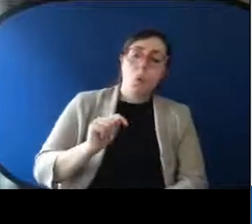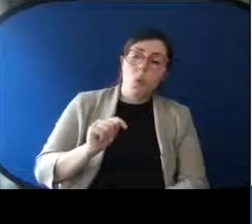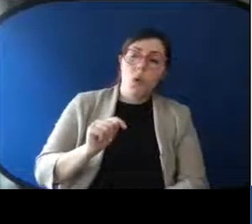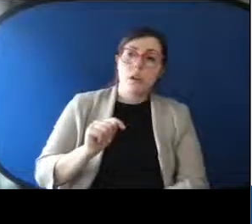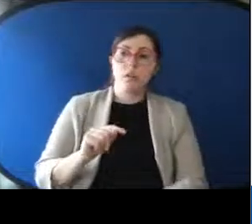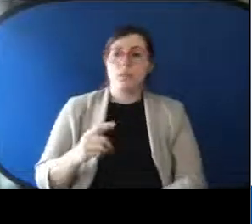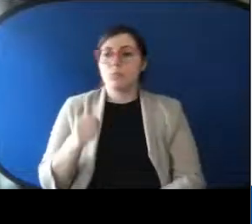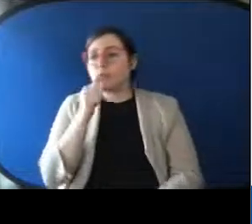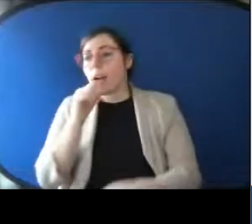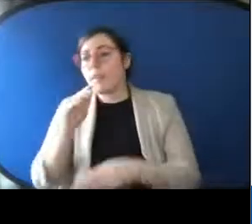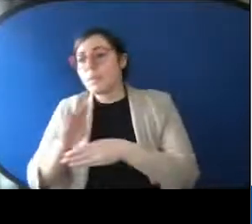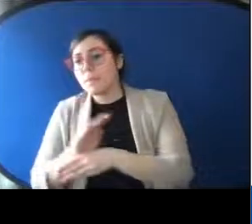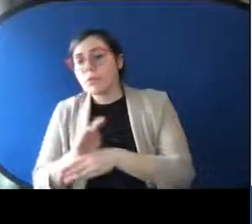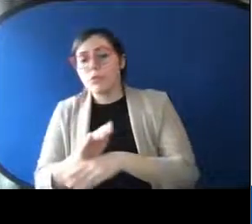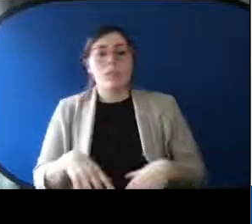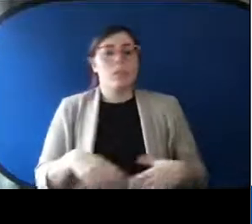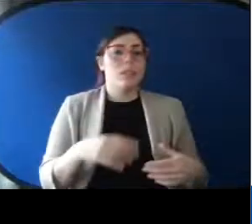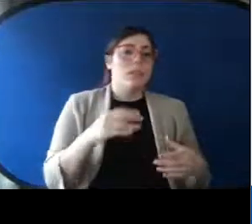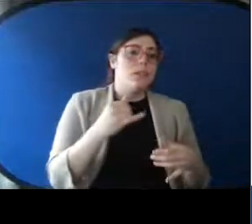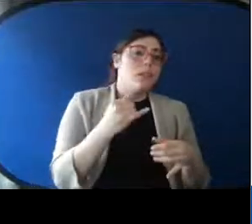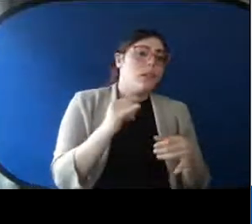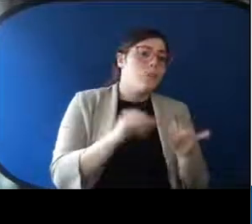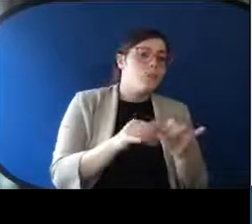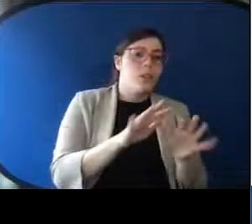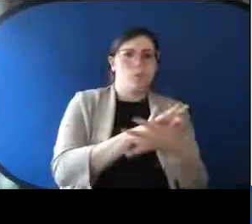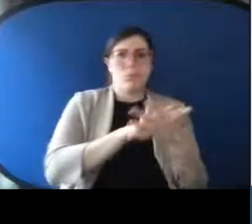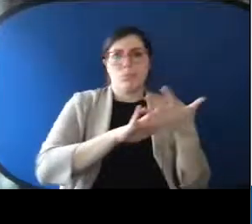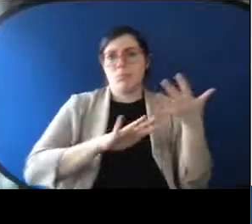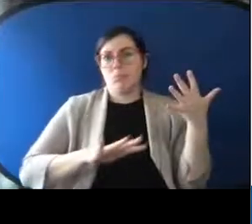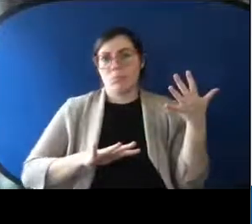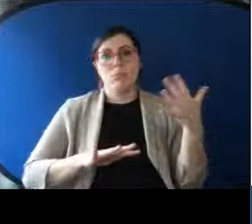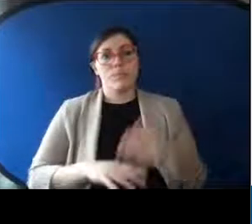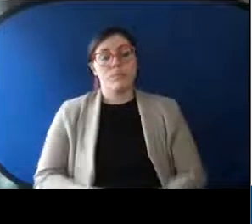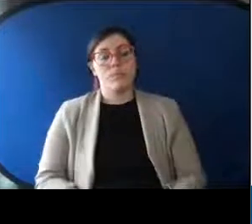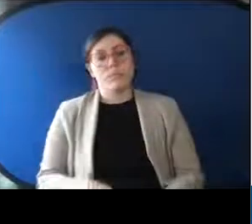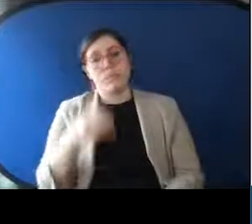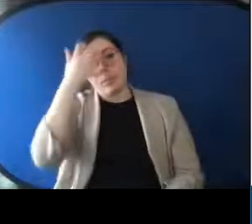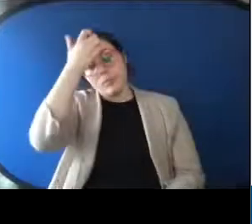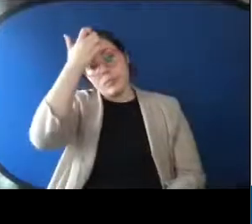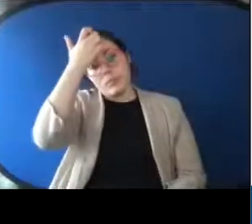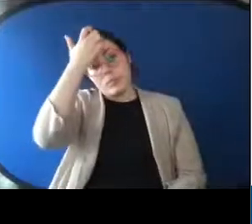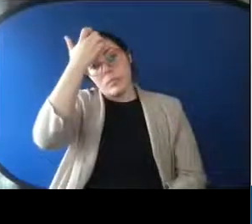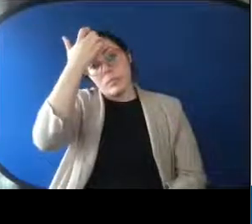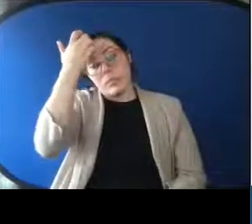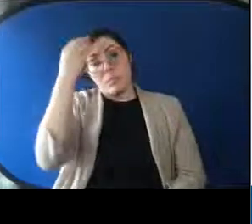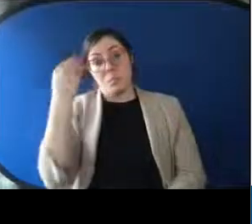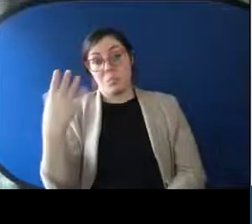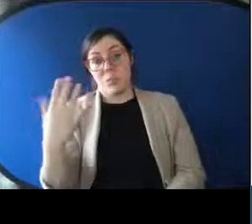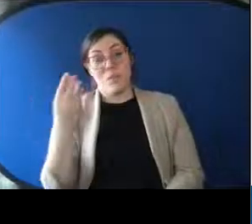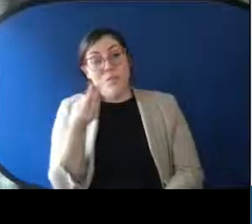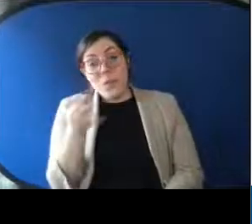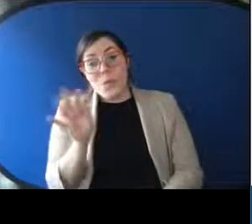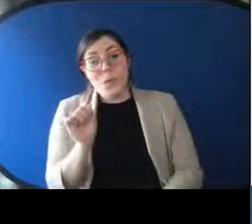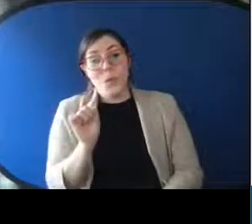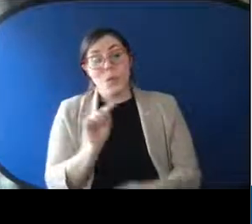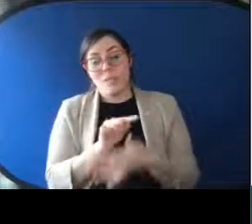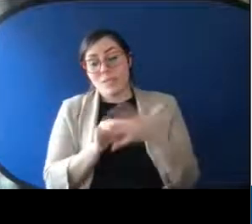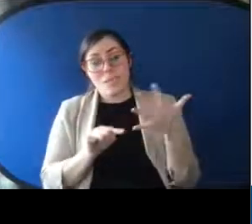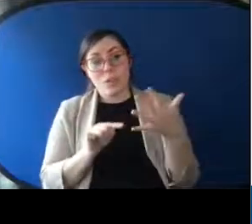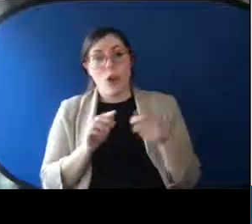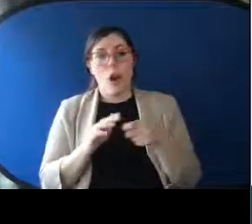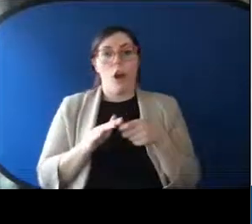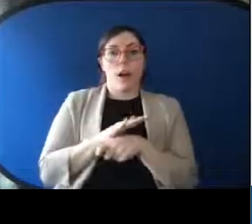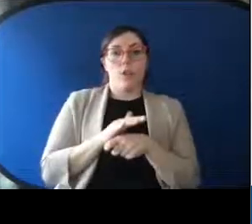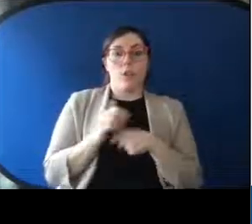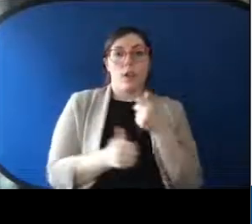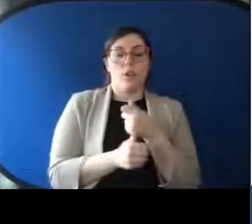industry, survey companies, engineering firms, et cetera. And note that very few of these are covered under any kind of data